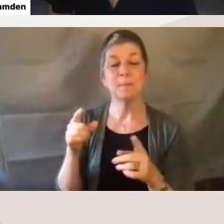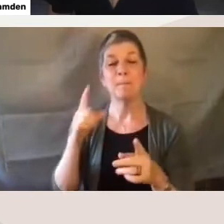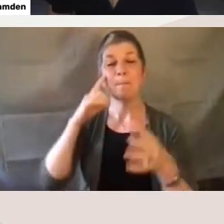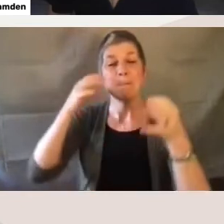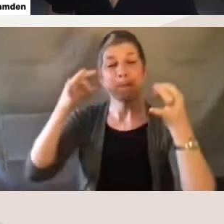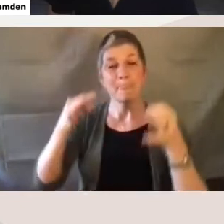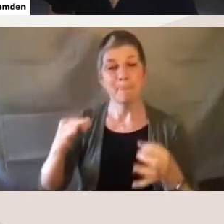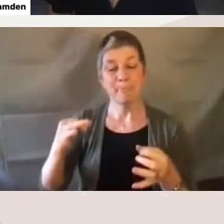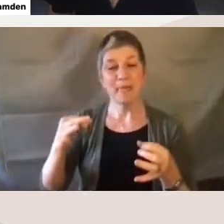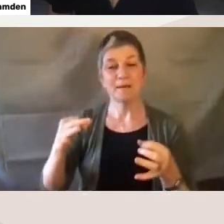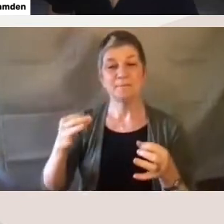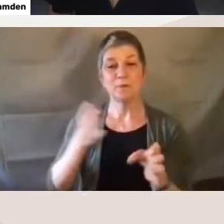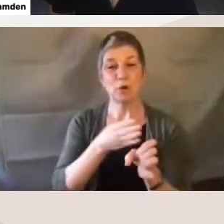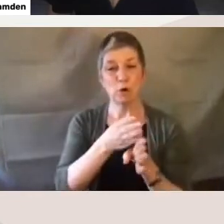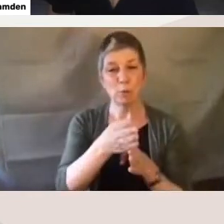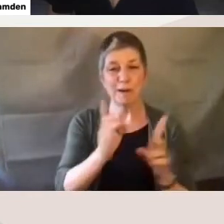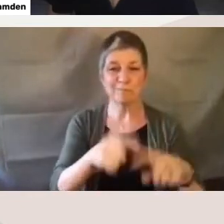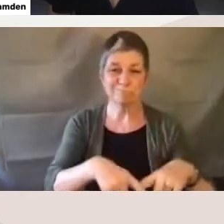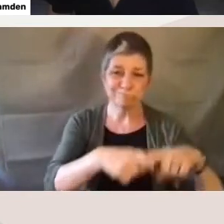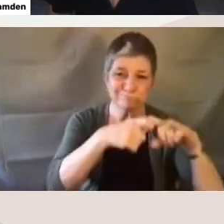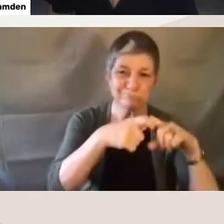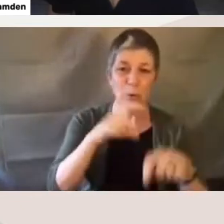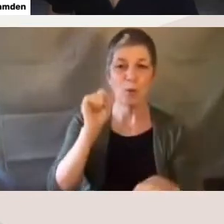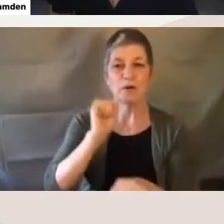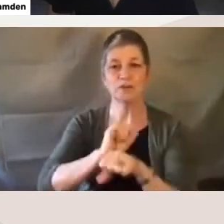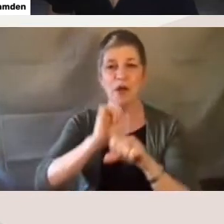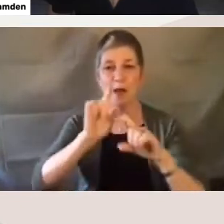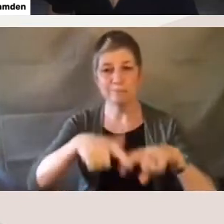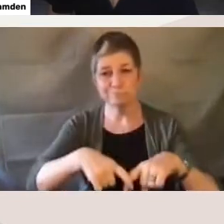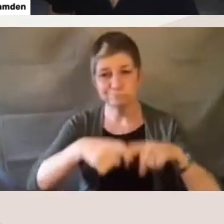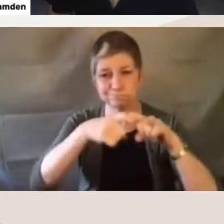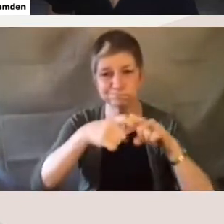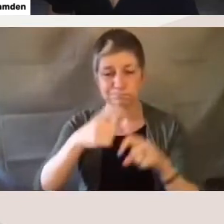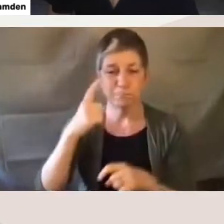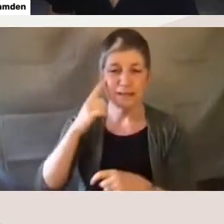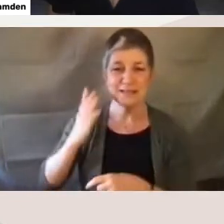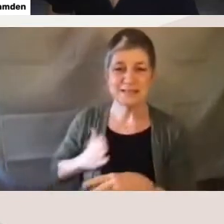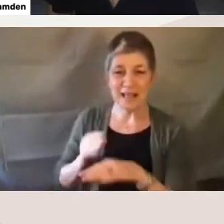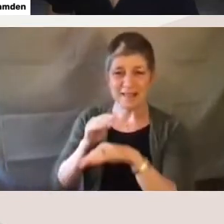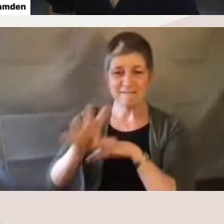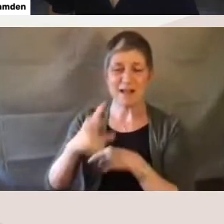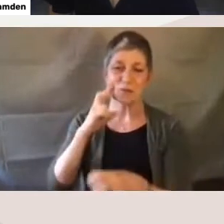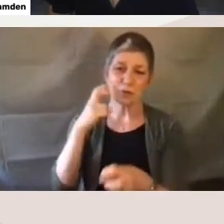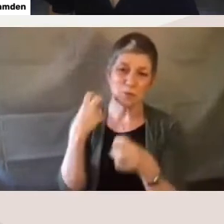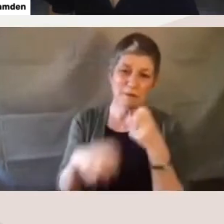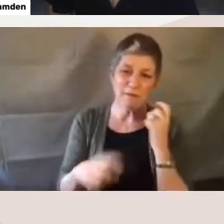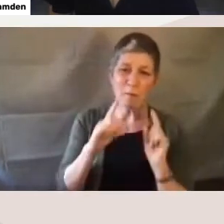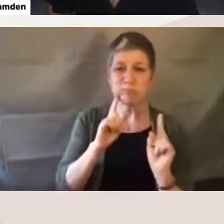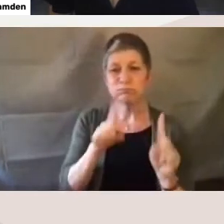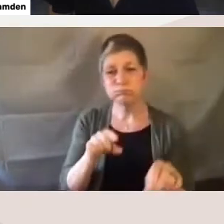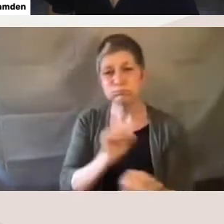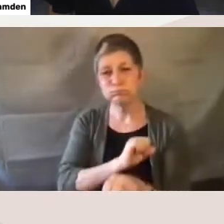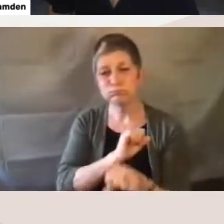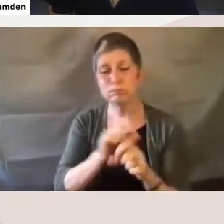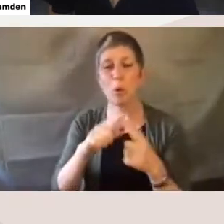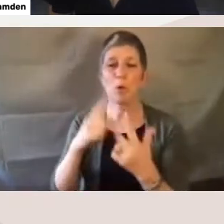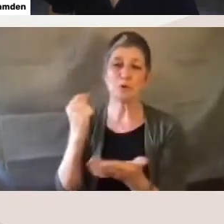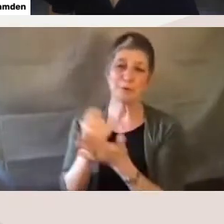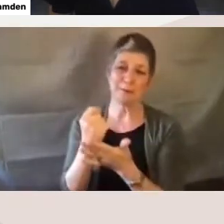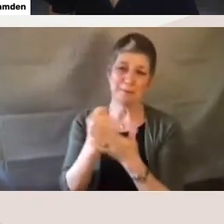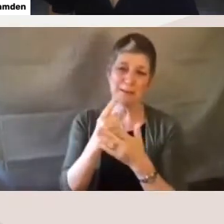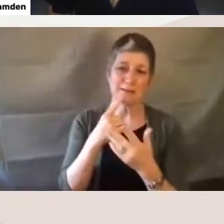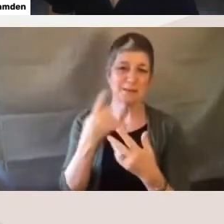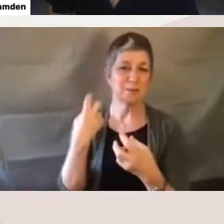decided to set aside your careers or your jobs because side effects made it too difficult and treatments made it